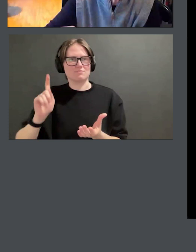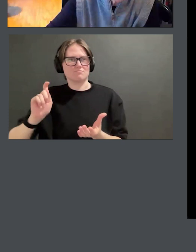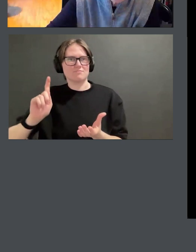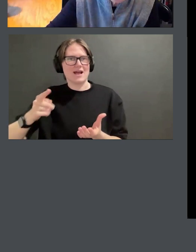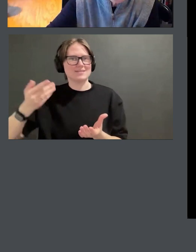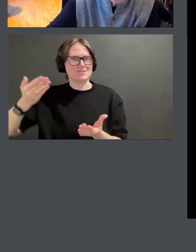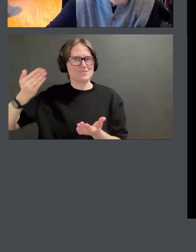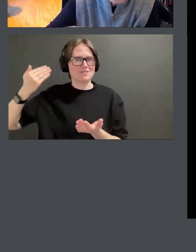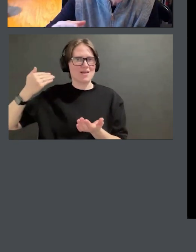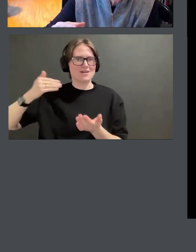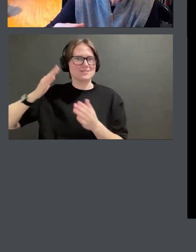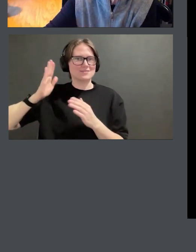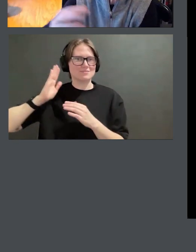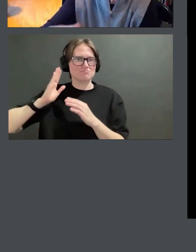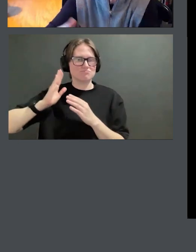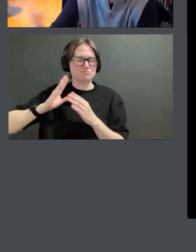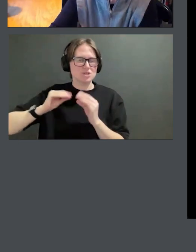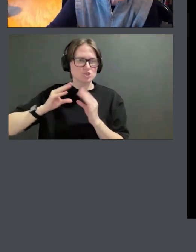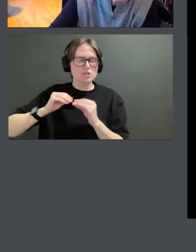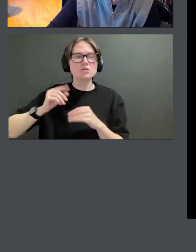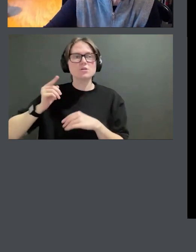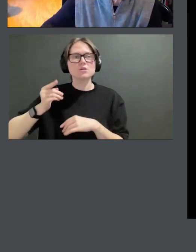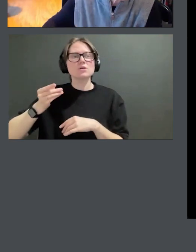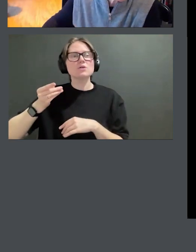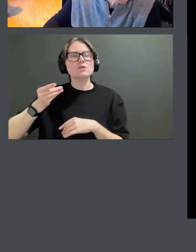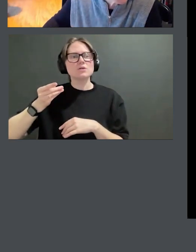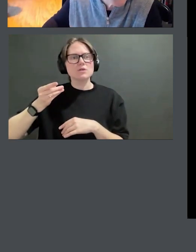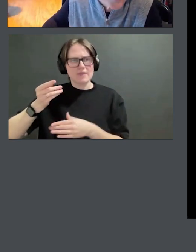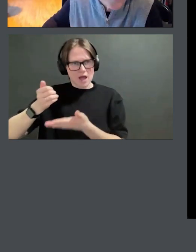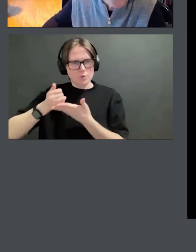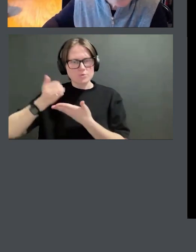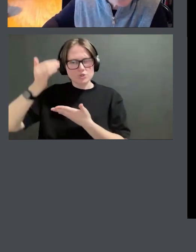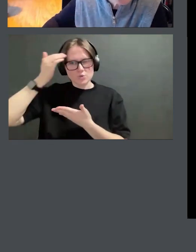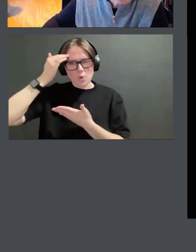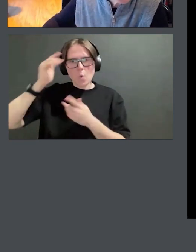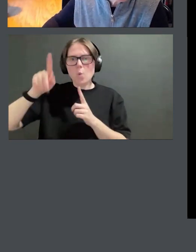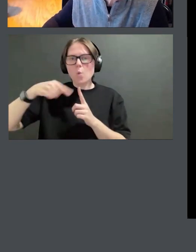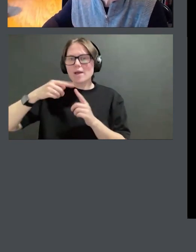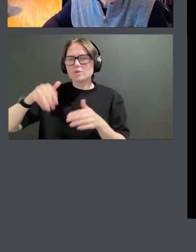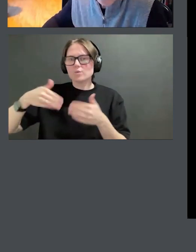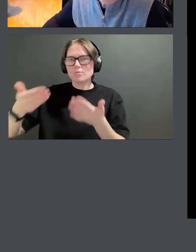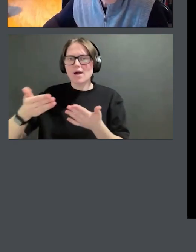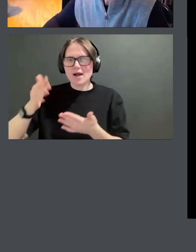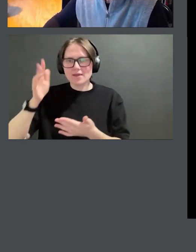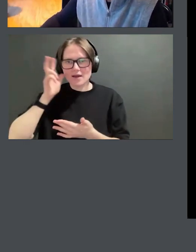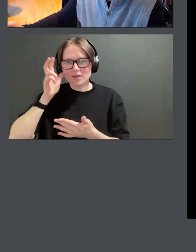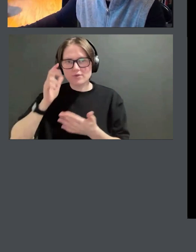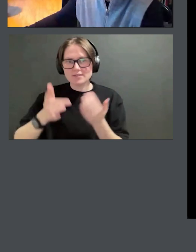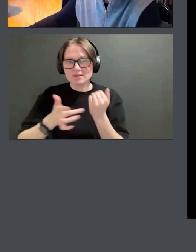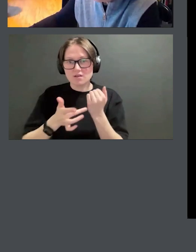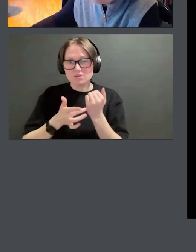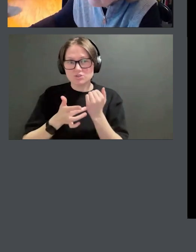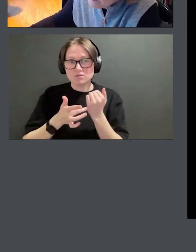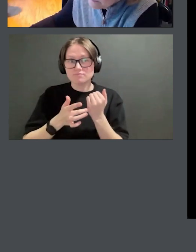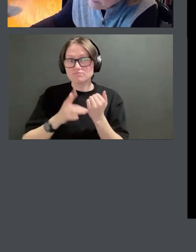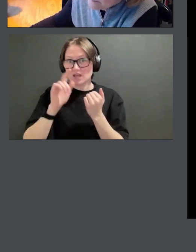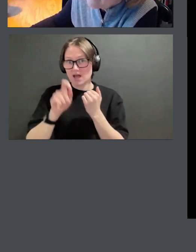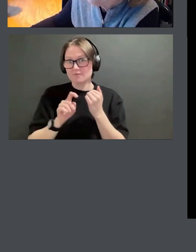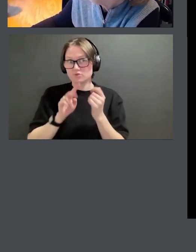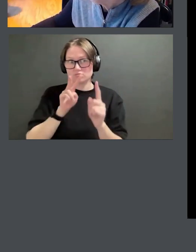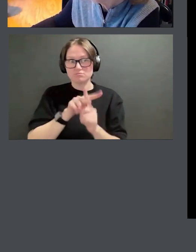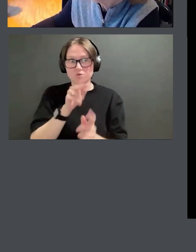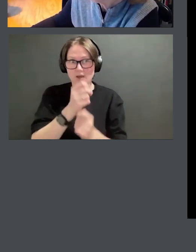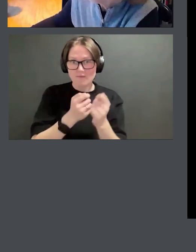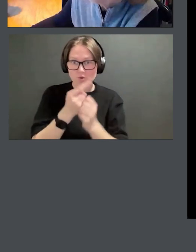us know, when do we provide some of this hearing technology? Do we have to give it to everybody?